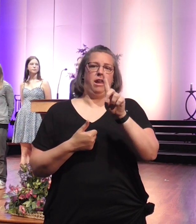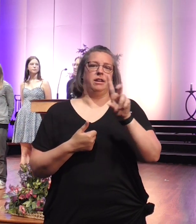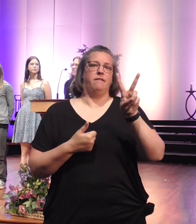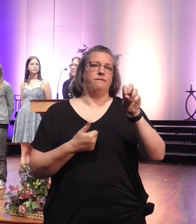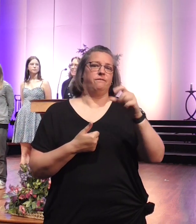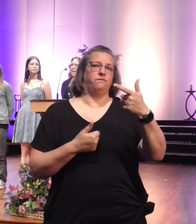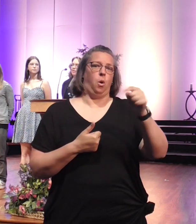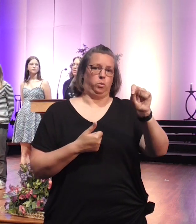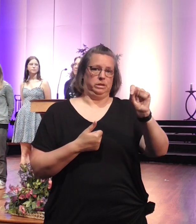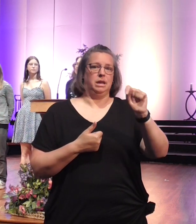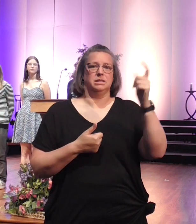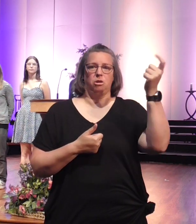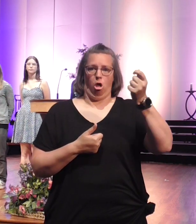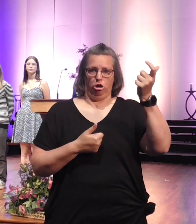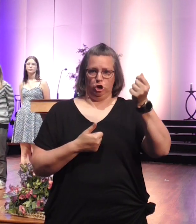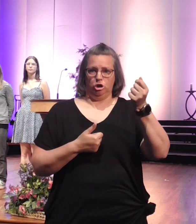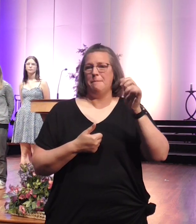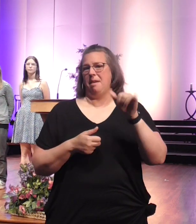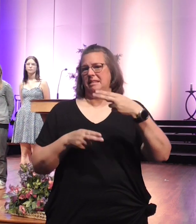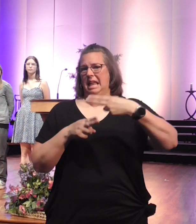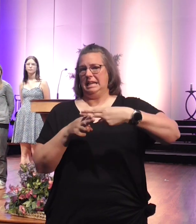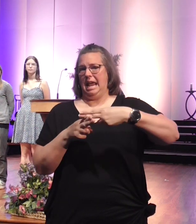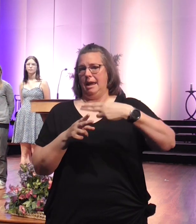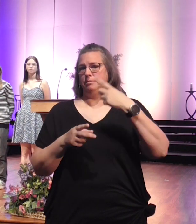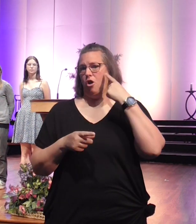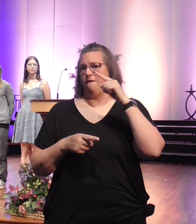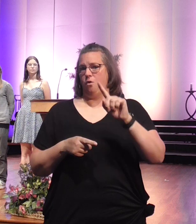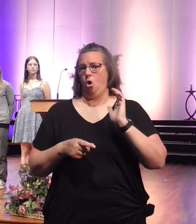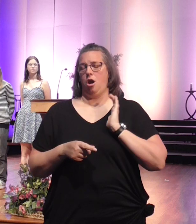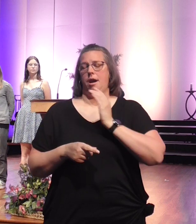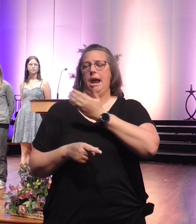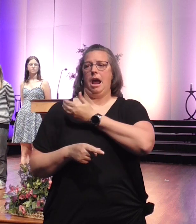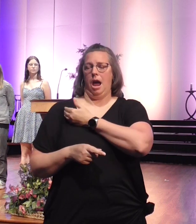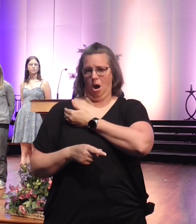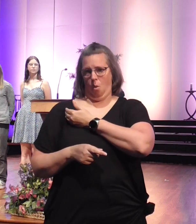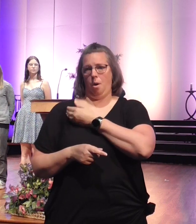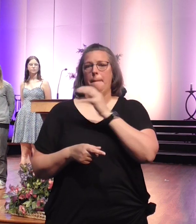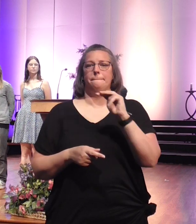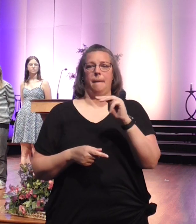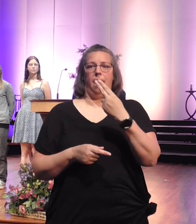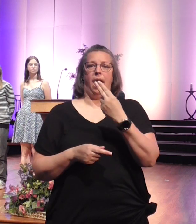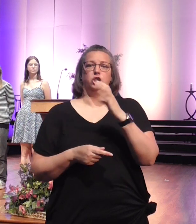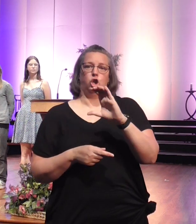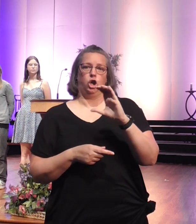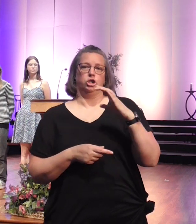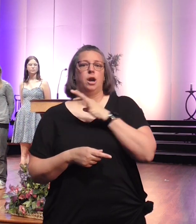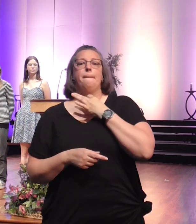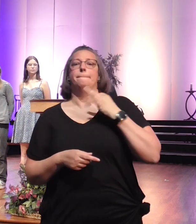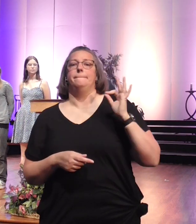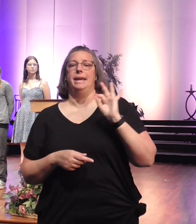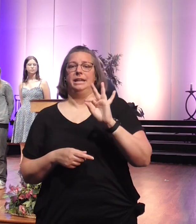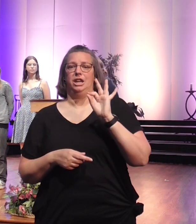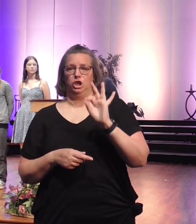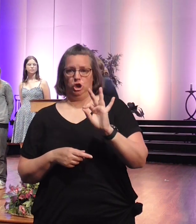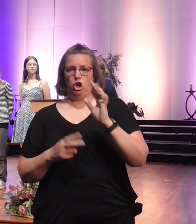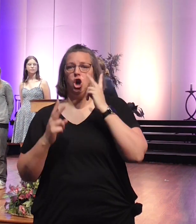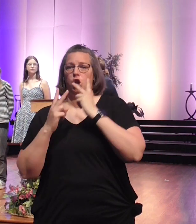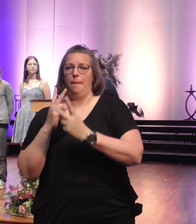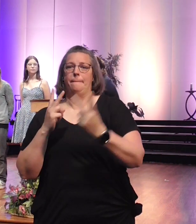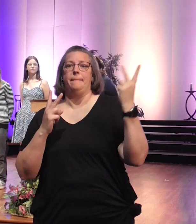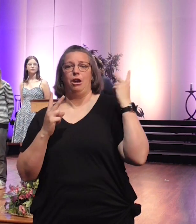Scholarship. This is a scholarship that's named for our Mile High Church Minister Emeritus in